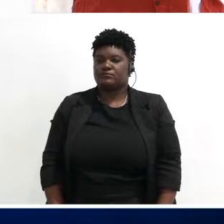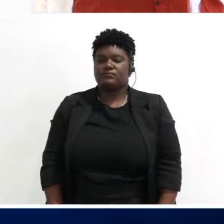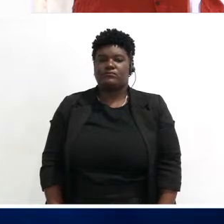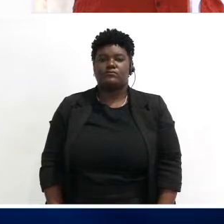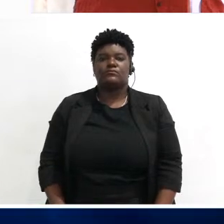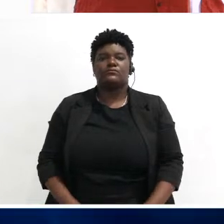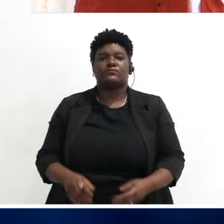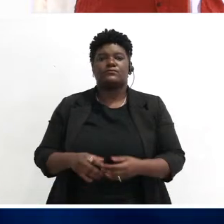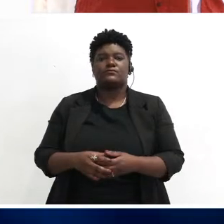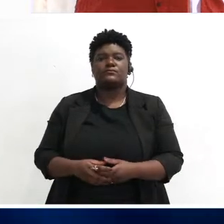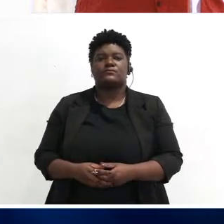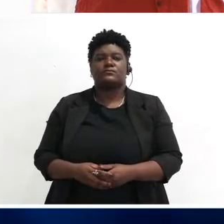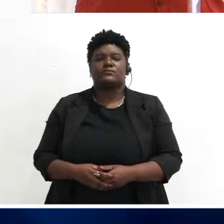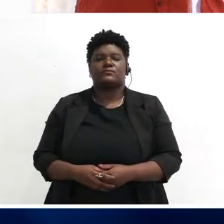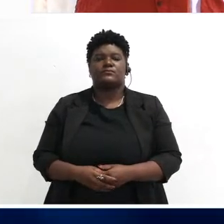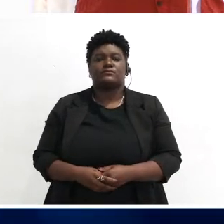fab,